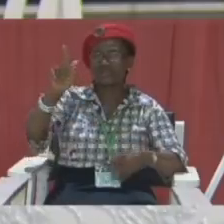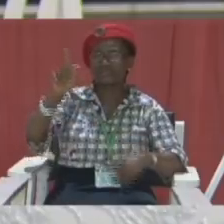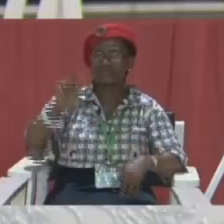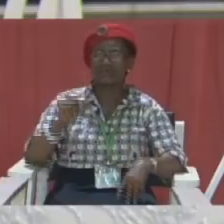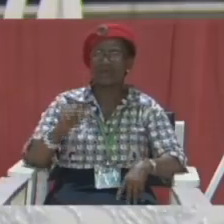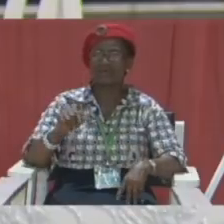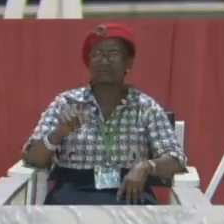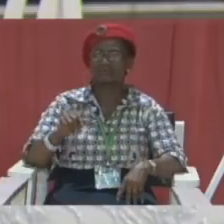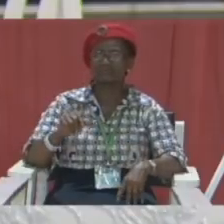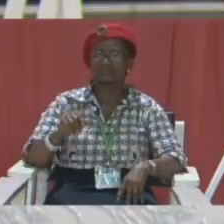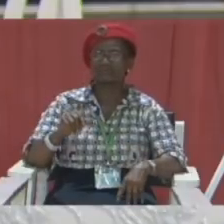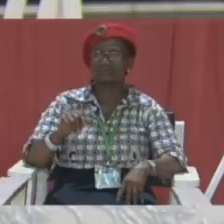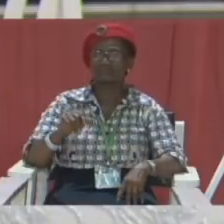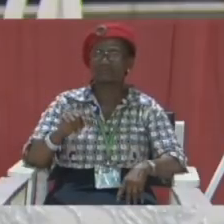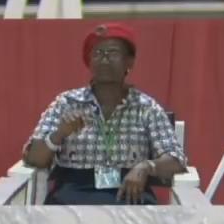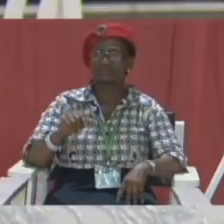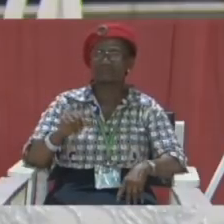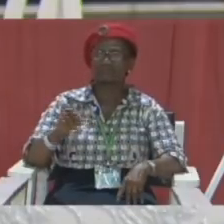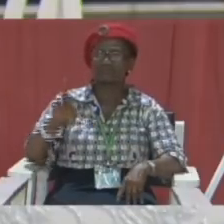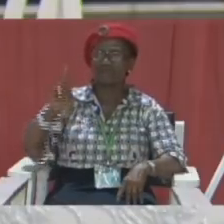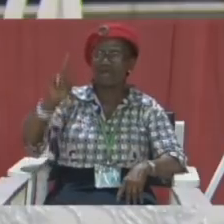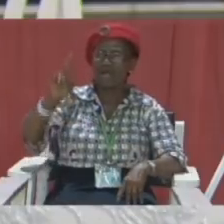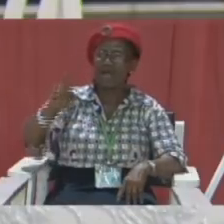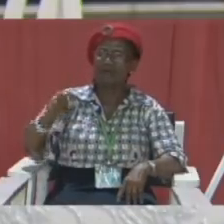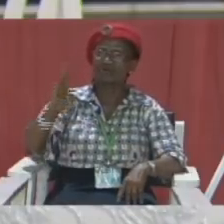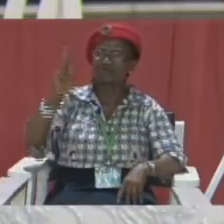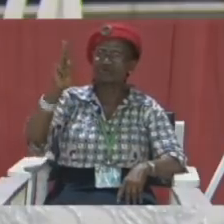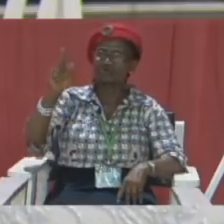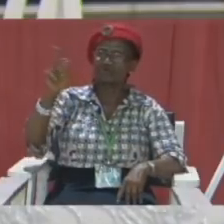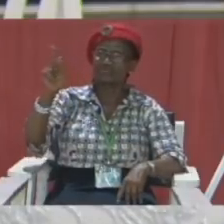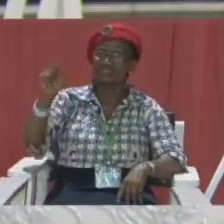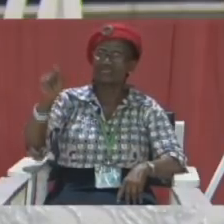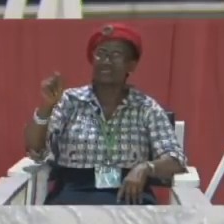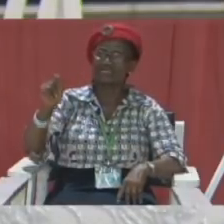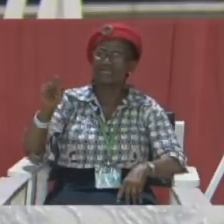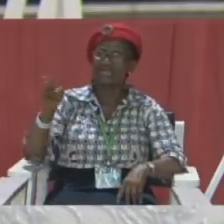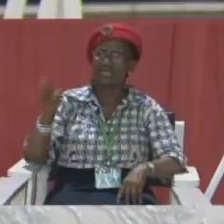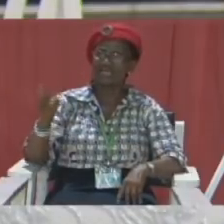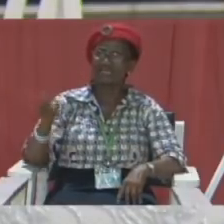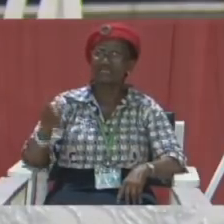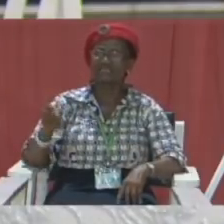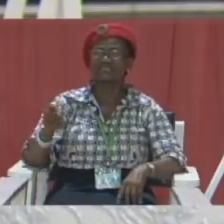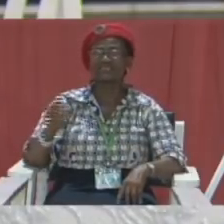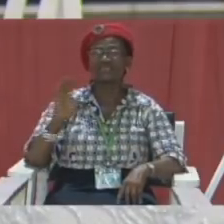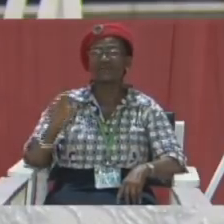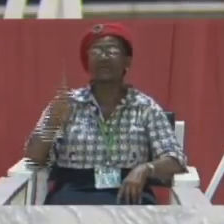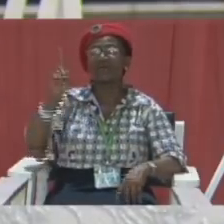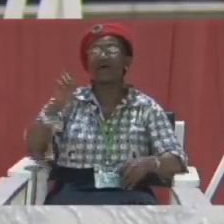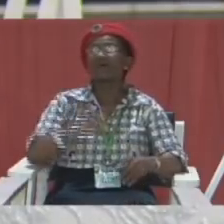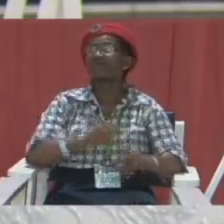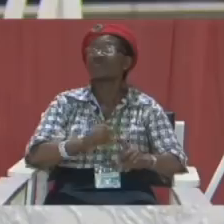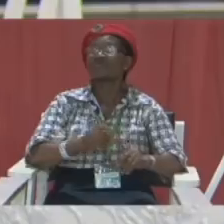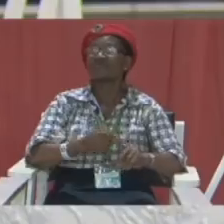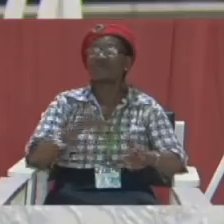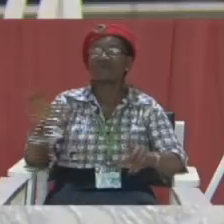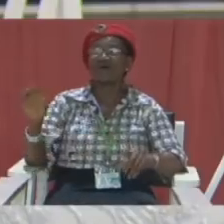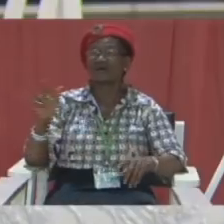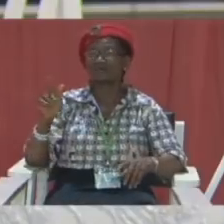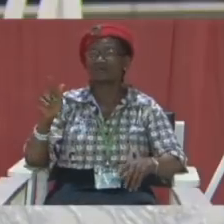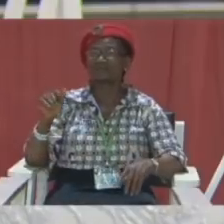kokanlelogun. Ruth chapter 1 from verse 19 to 21. Ruth ori kini ese kokandilogun de